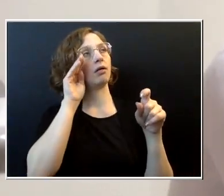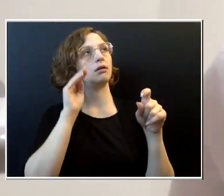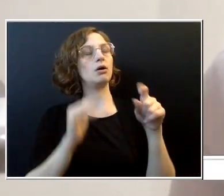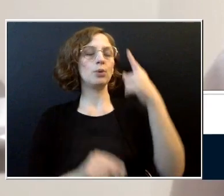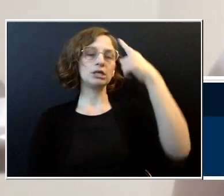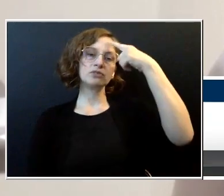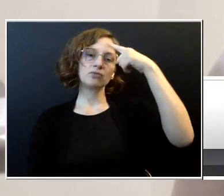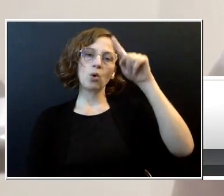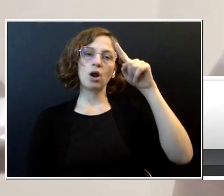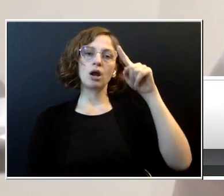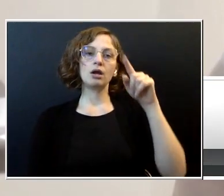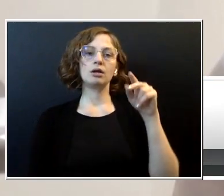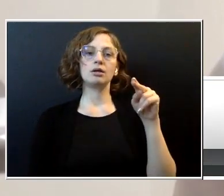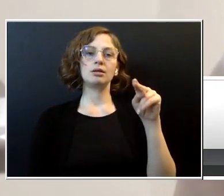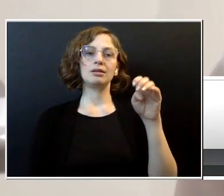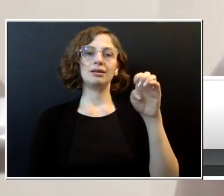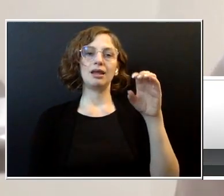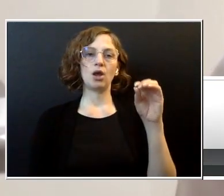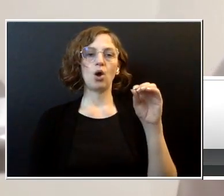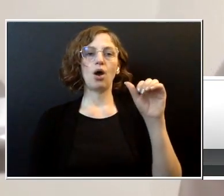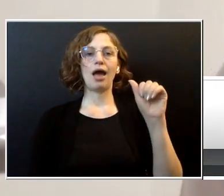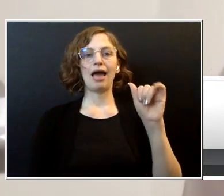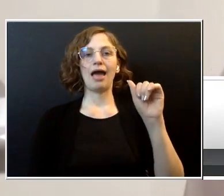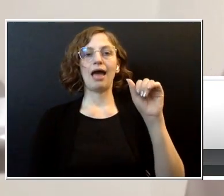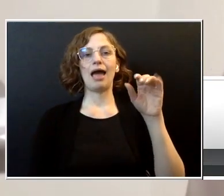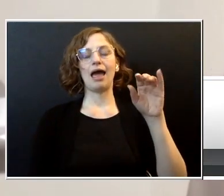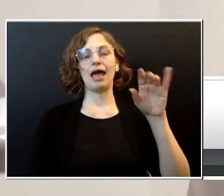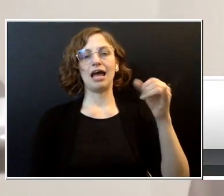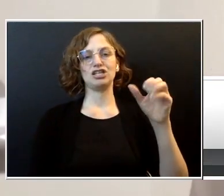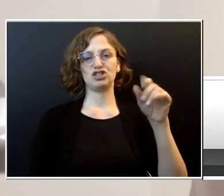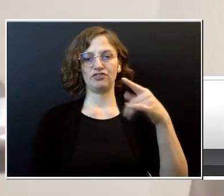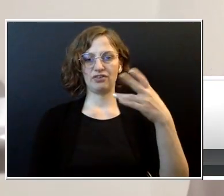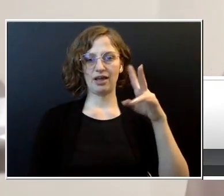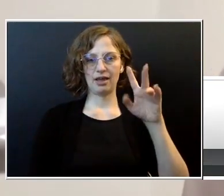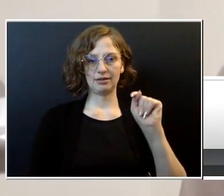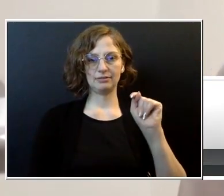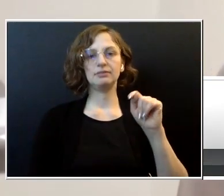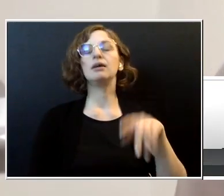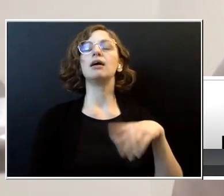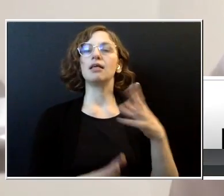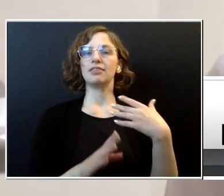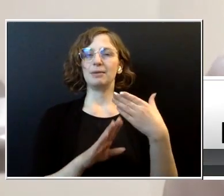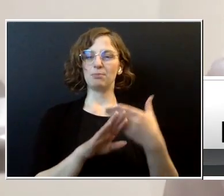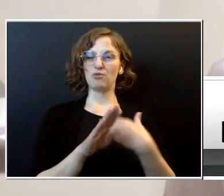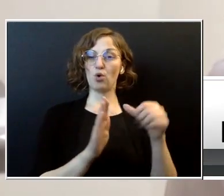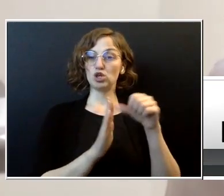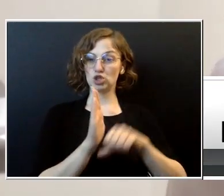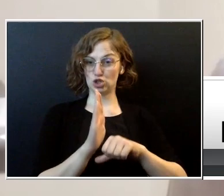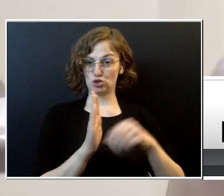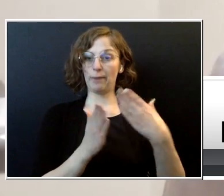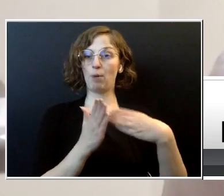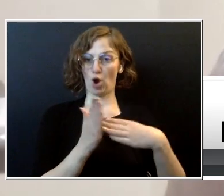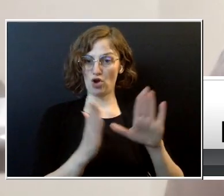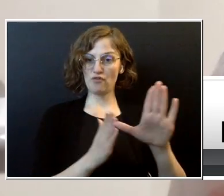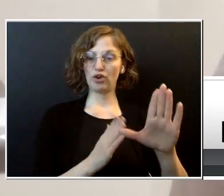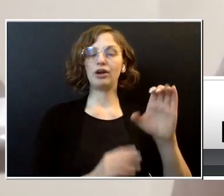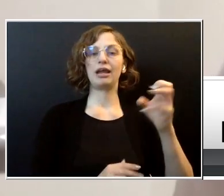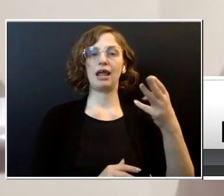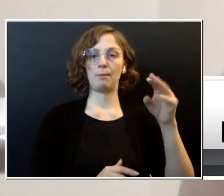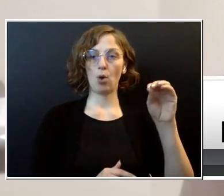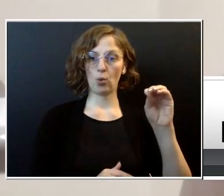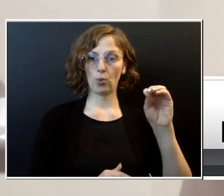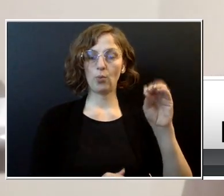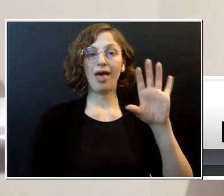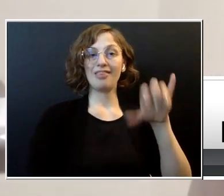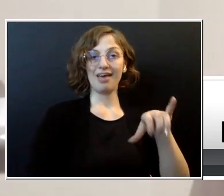the neoadjuvant, the before surgery part of her chemotherapy. And that clinical trial is trying to